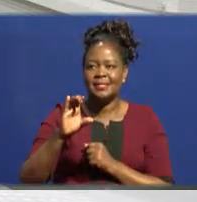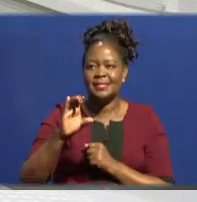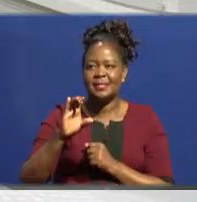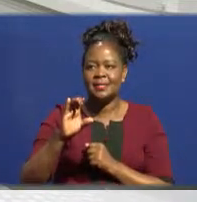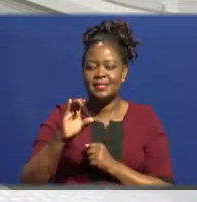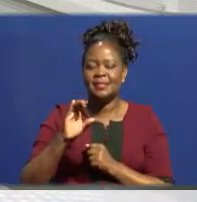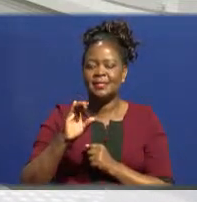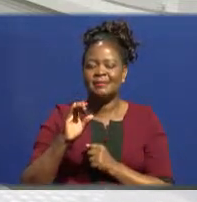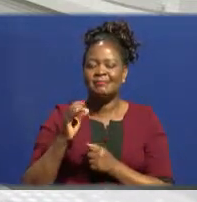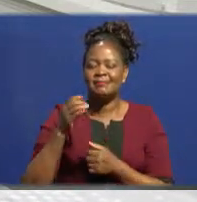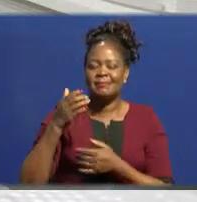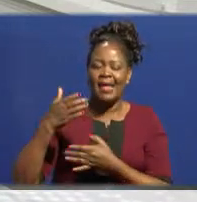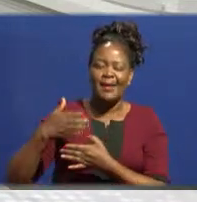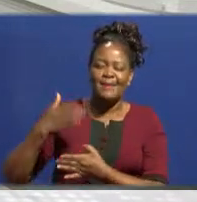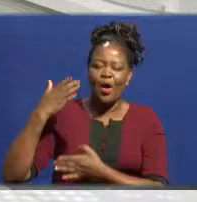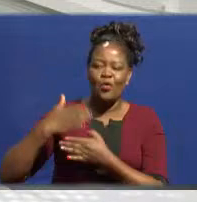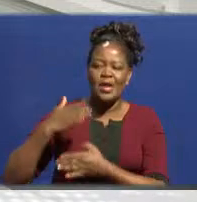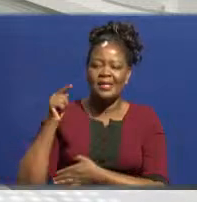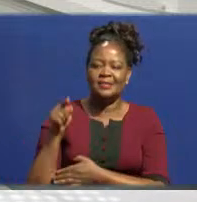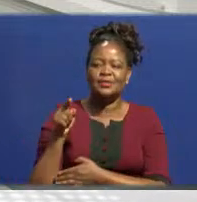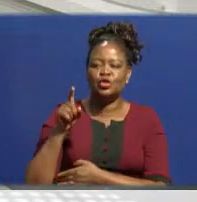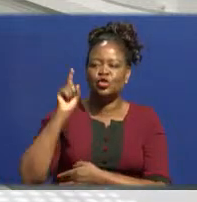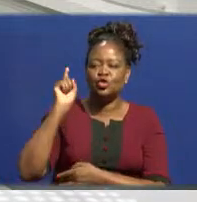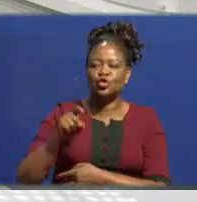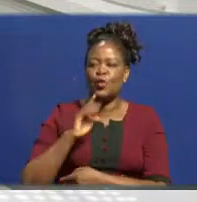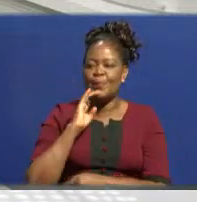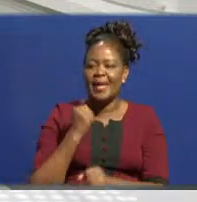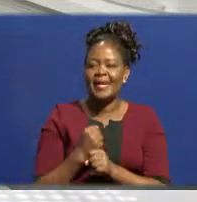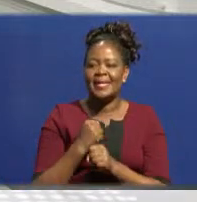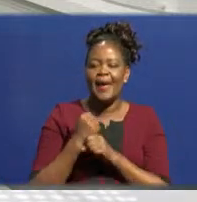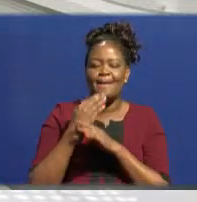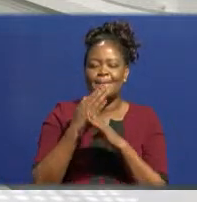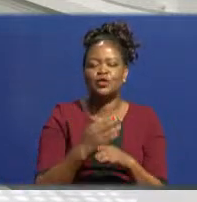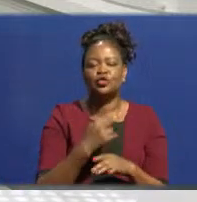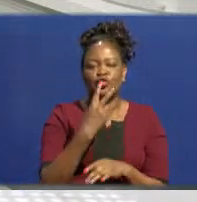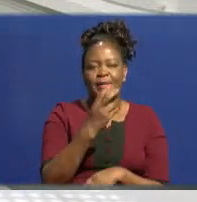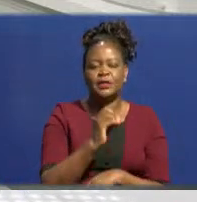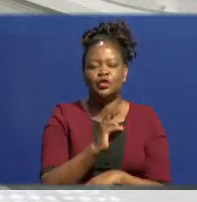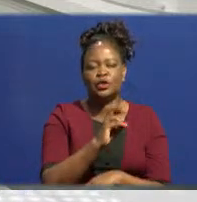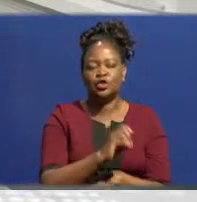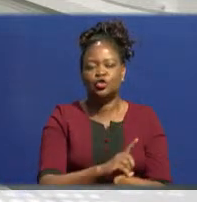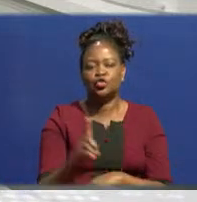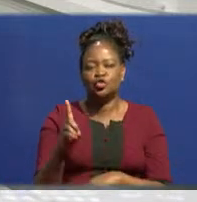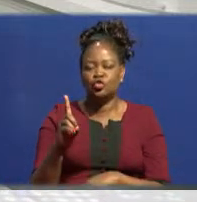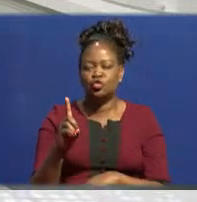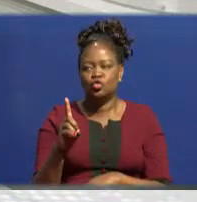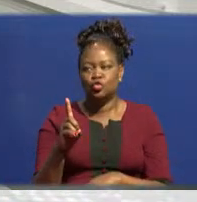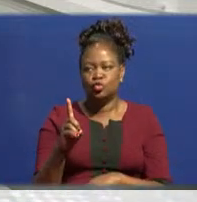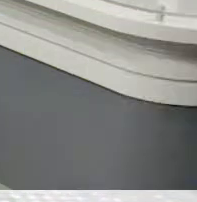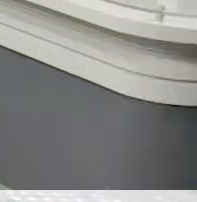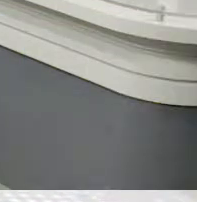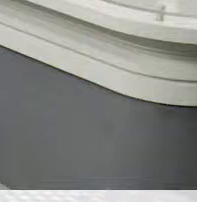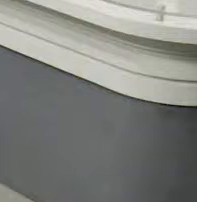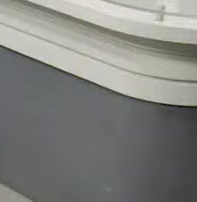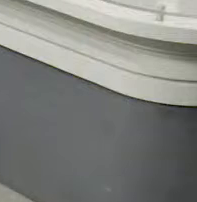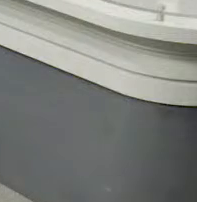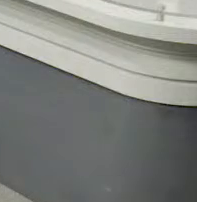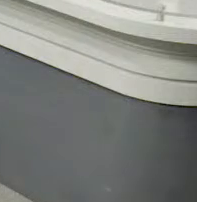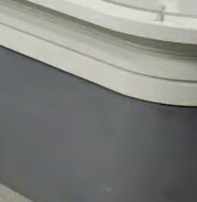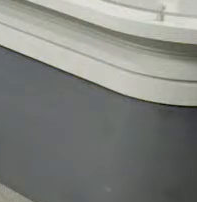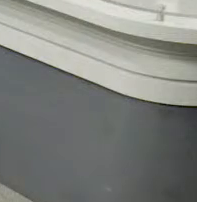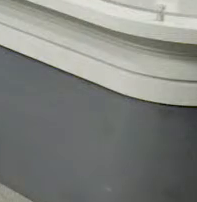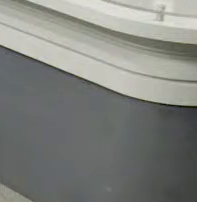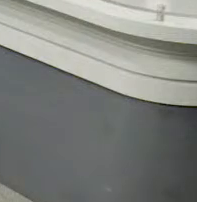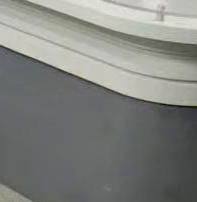of boundaries. It should be done at least between 2020. It was supposed to be done between 2020 and